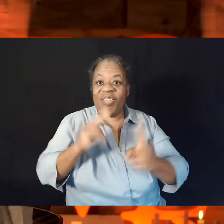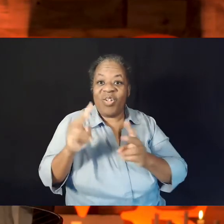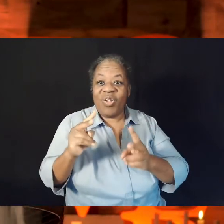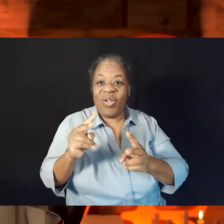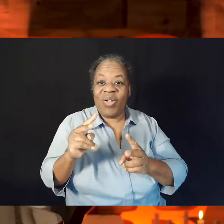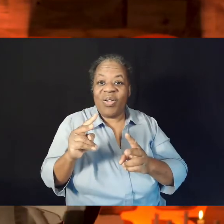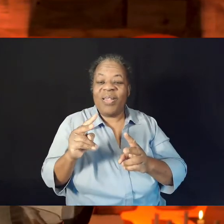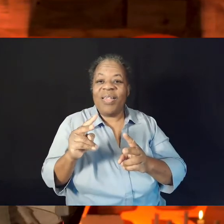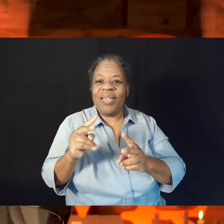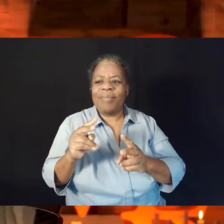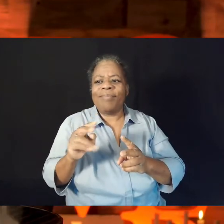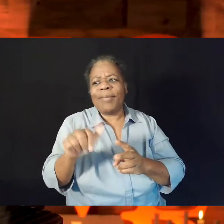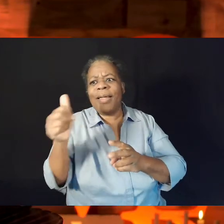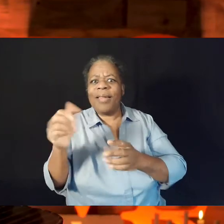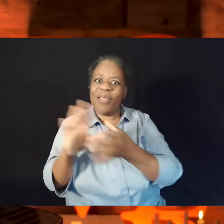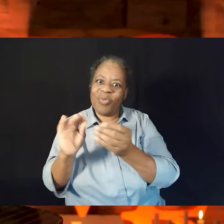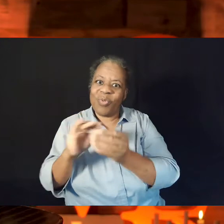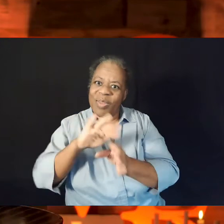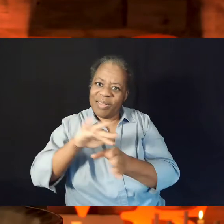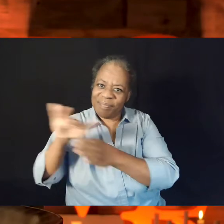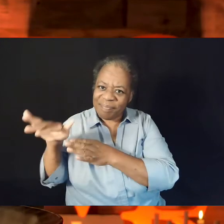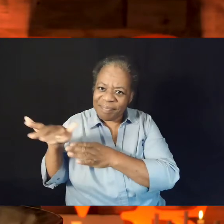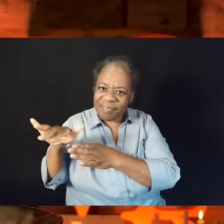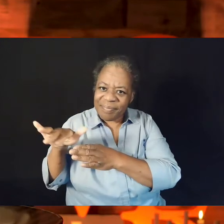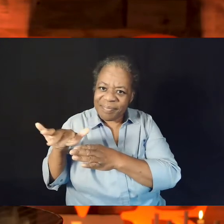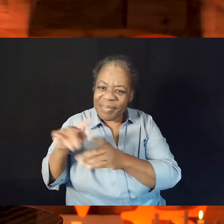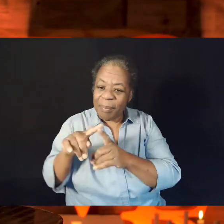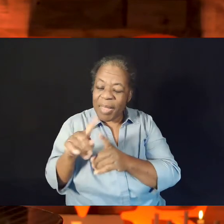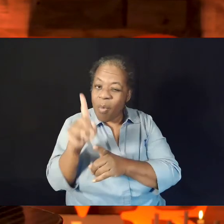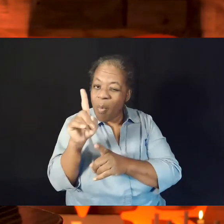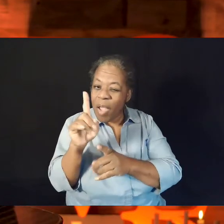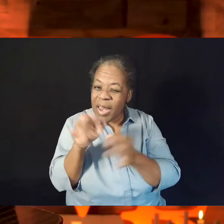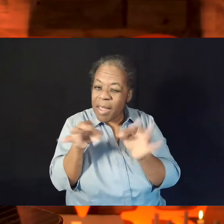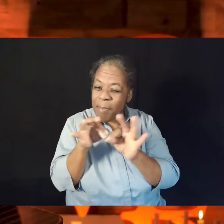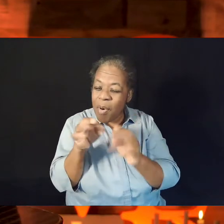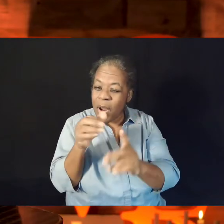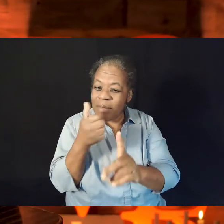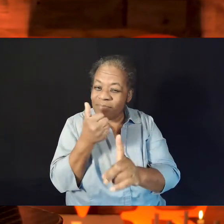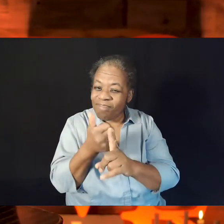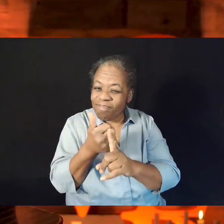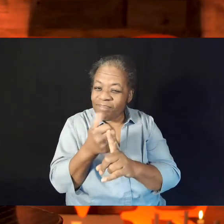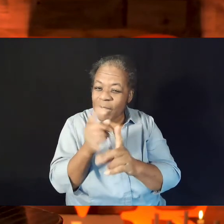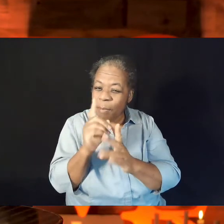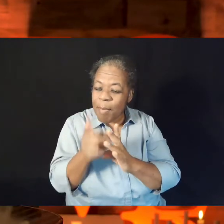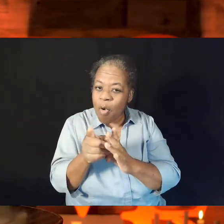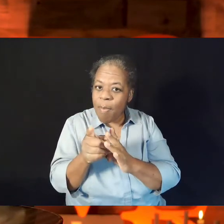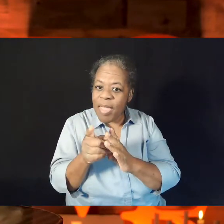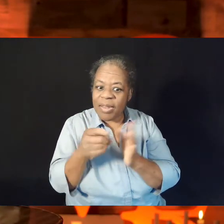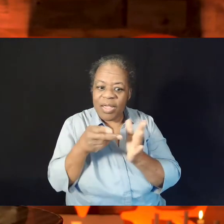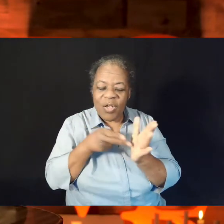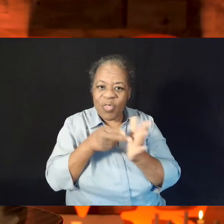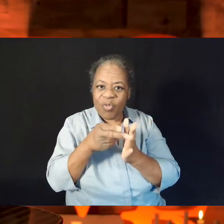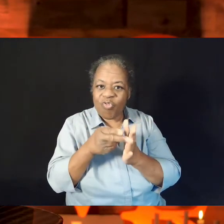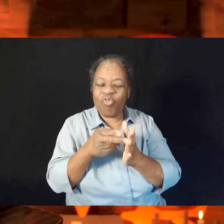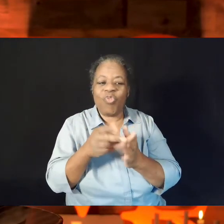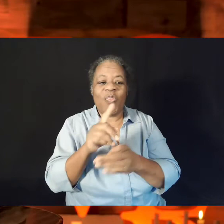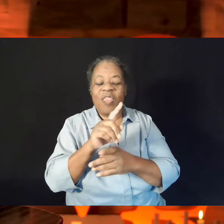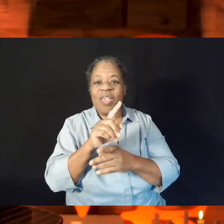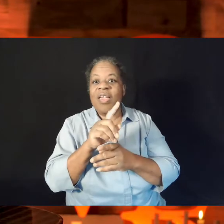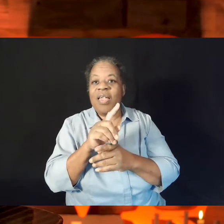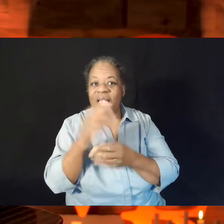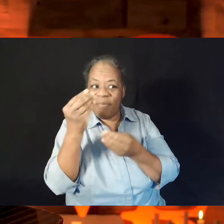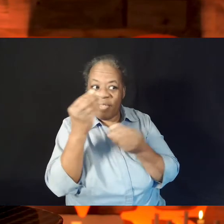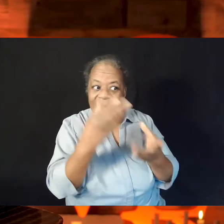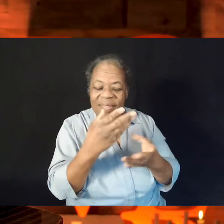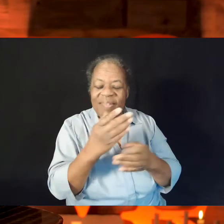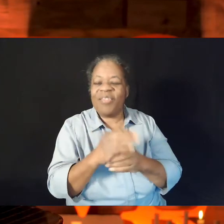a story for another day. One key moment demonstrates the truth of the message of Gabriel to Zechariah. The child in